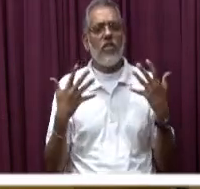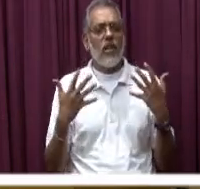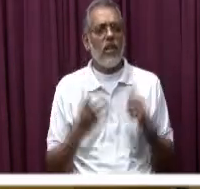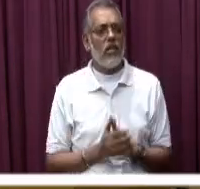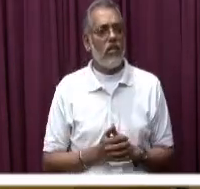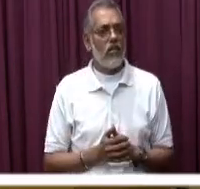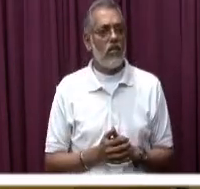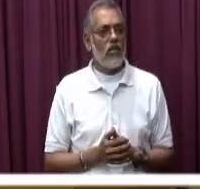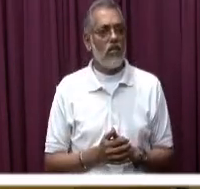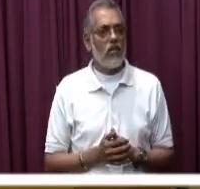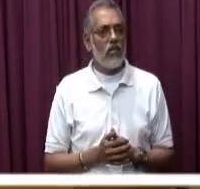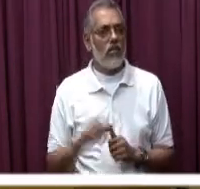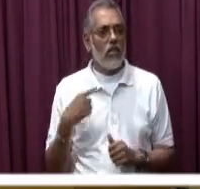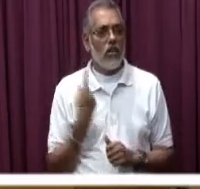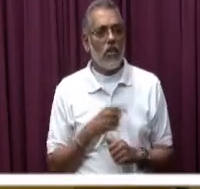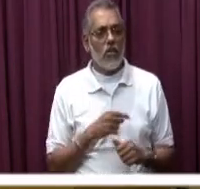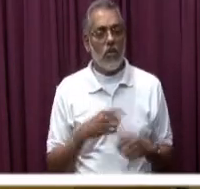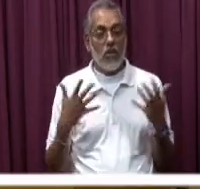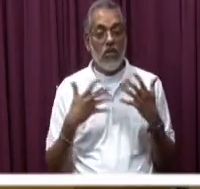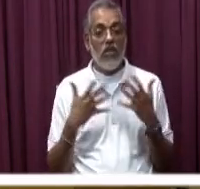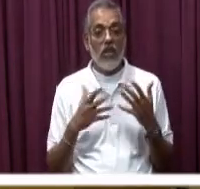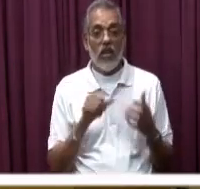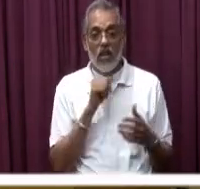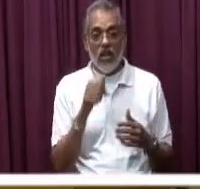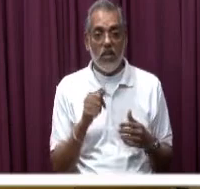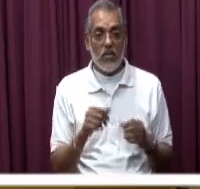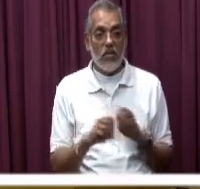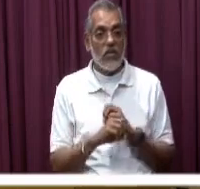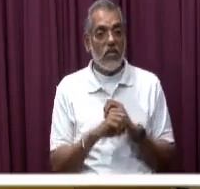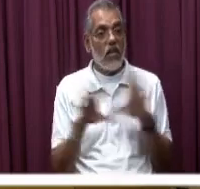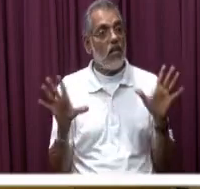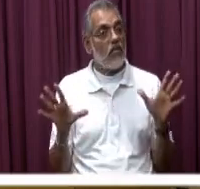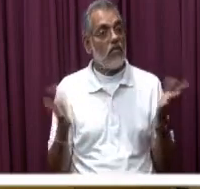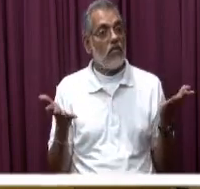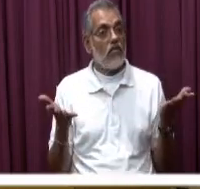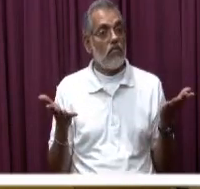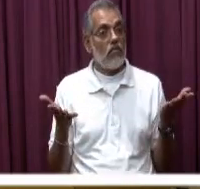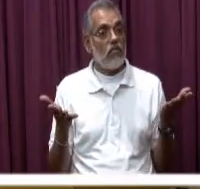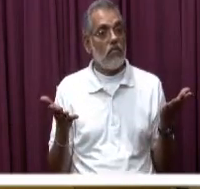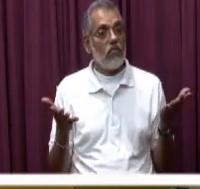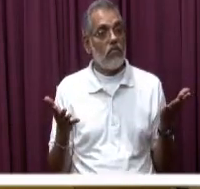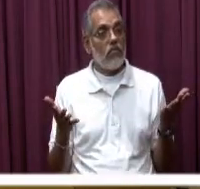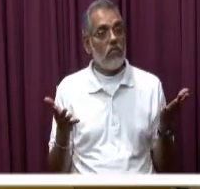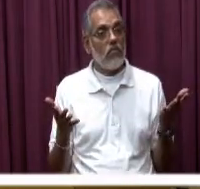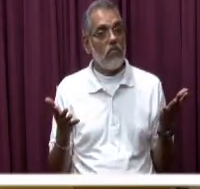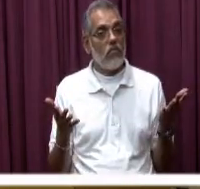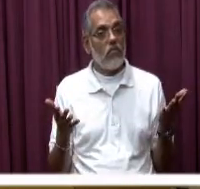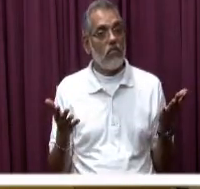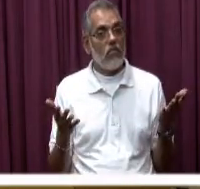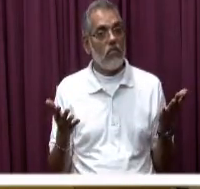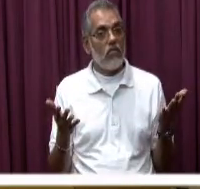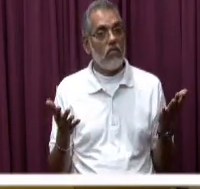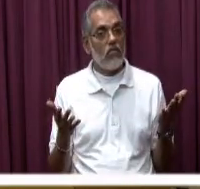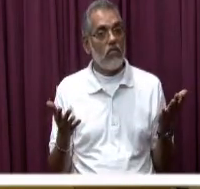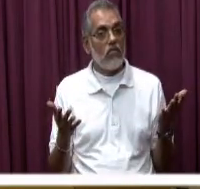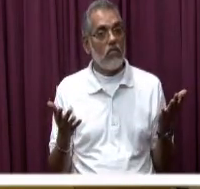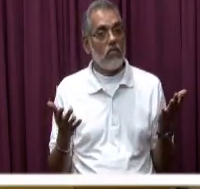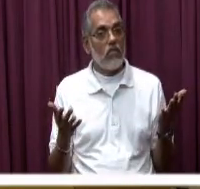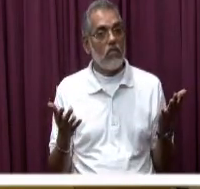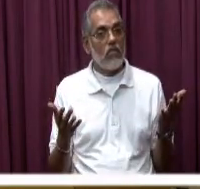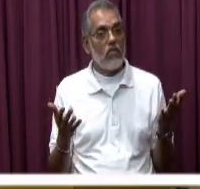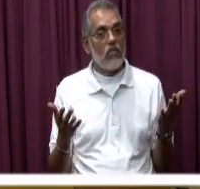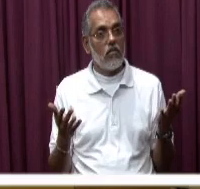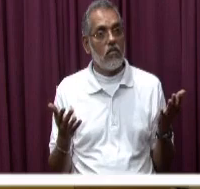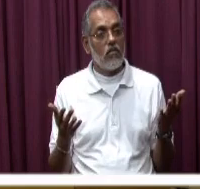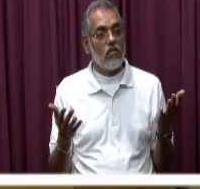being liked. Not so? And this fear of not being liked has been the ruin